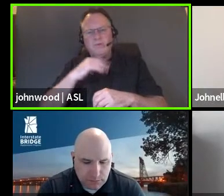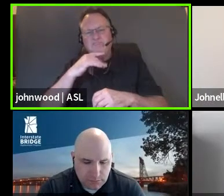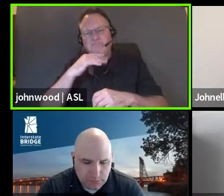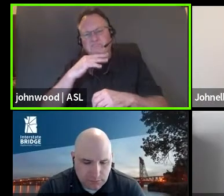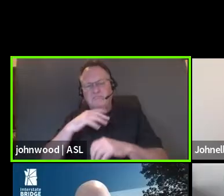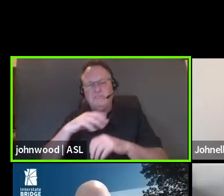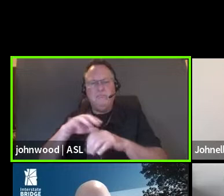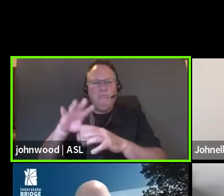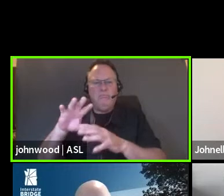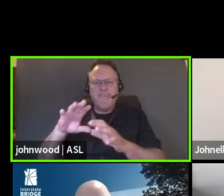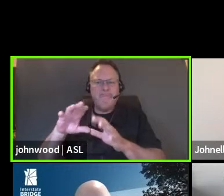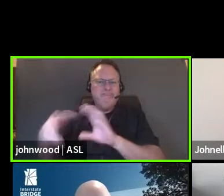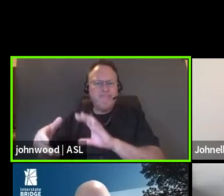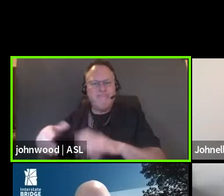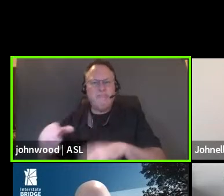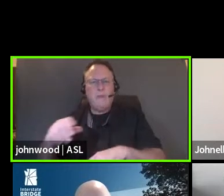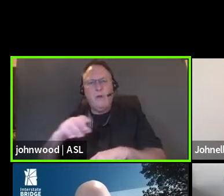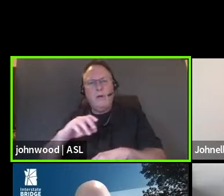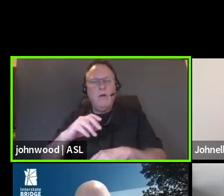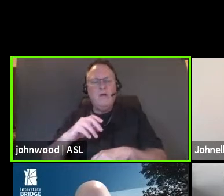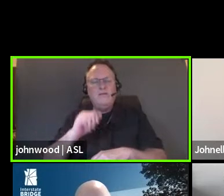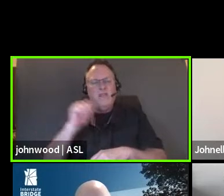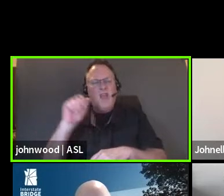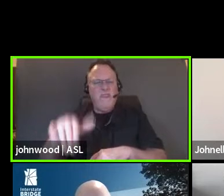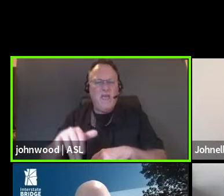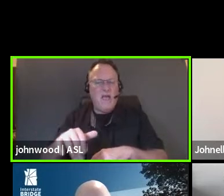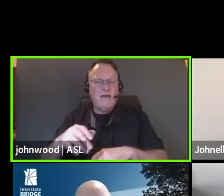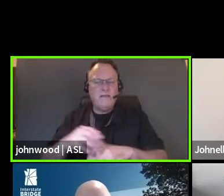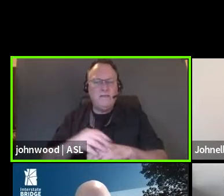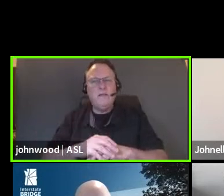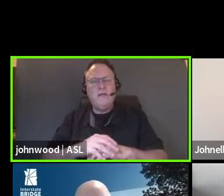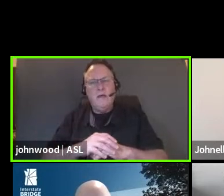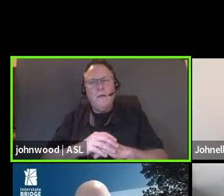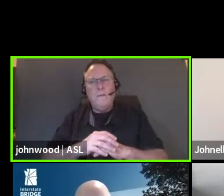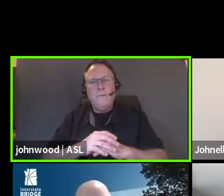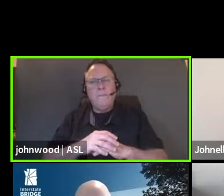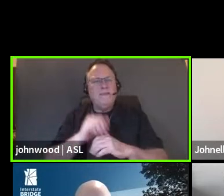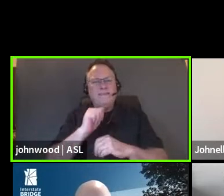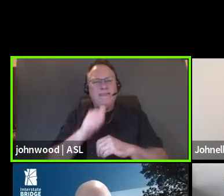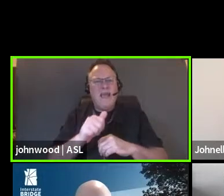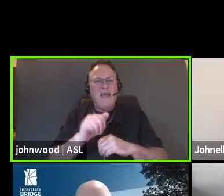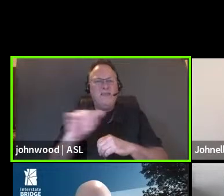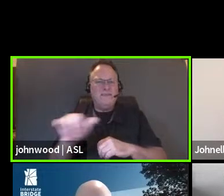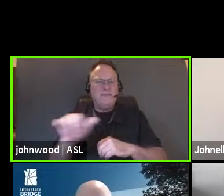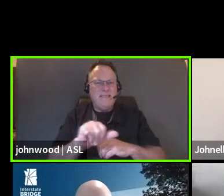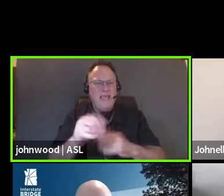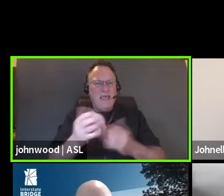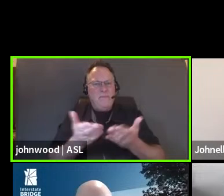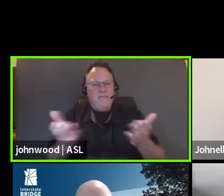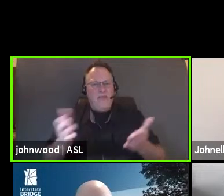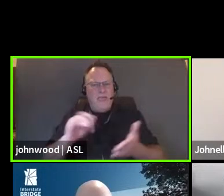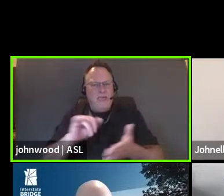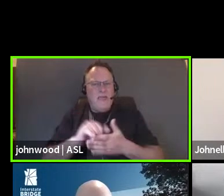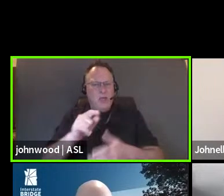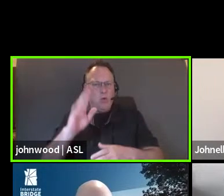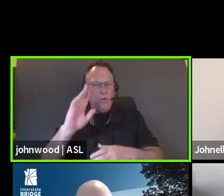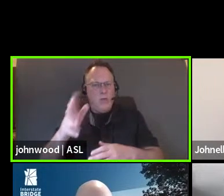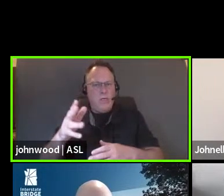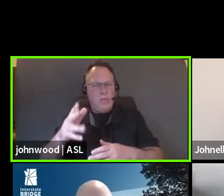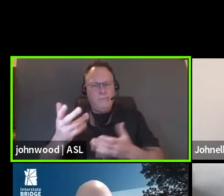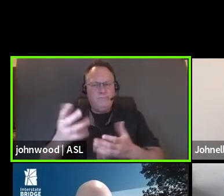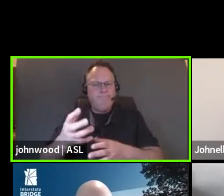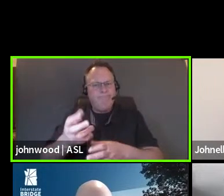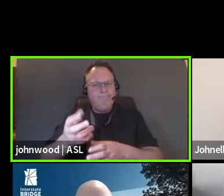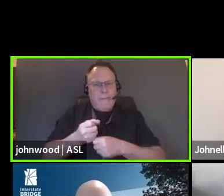broken down. It wasn't that. It wasn't the same thing that you would get if you were buying